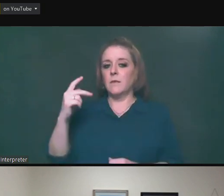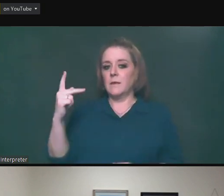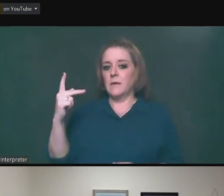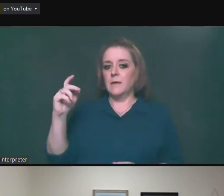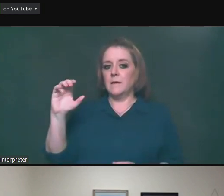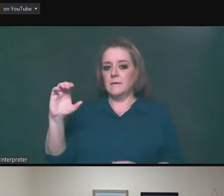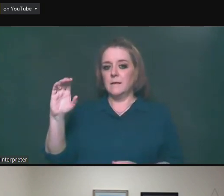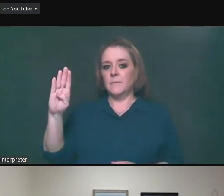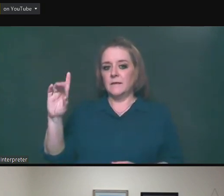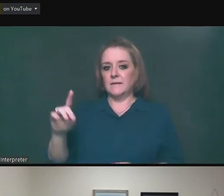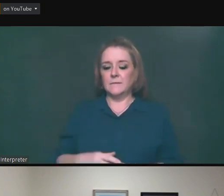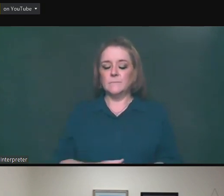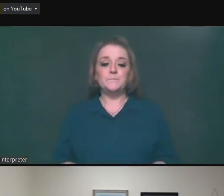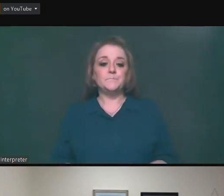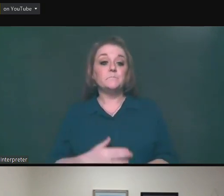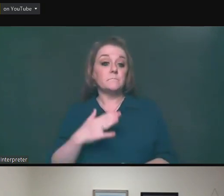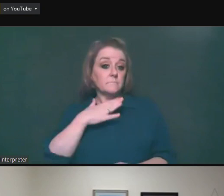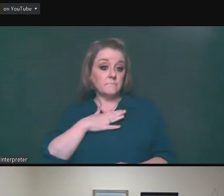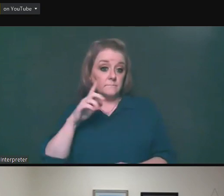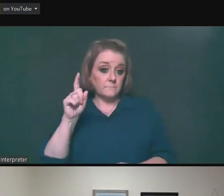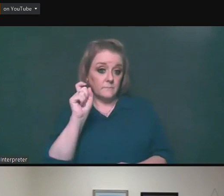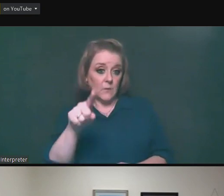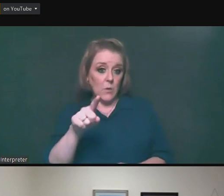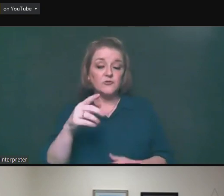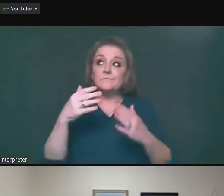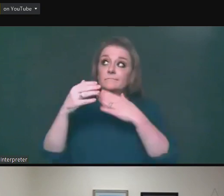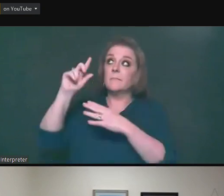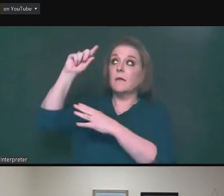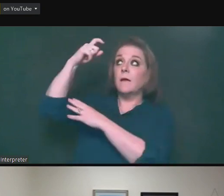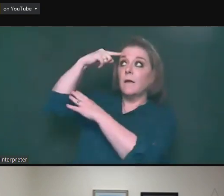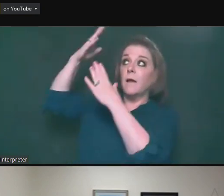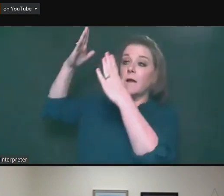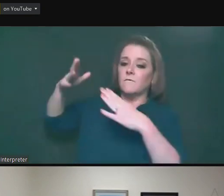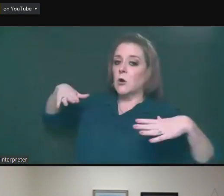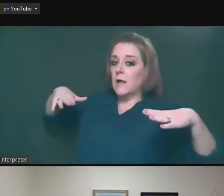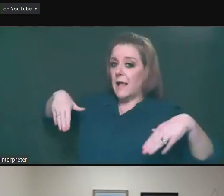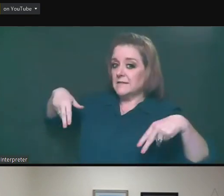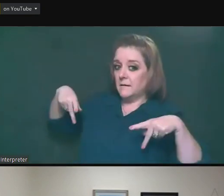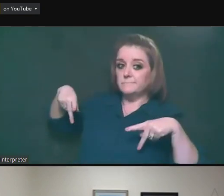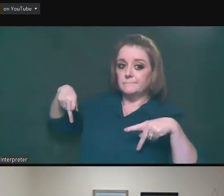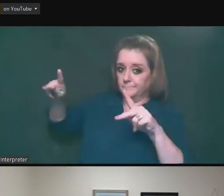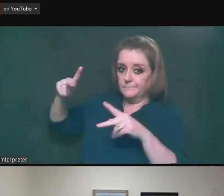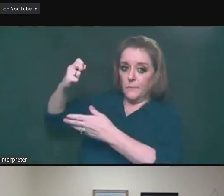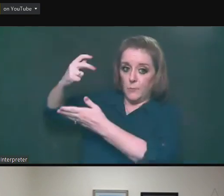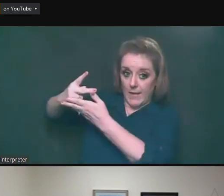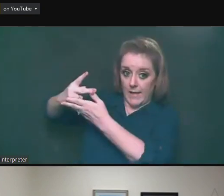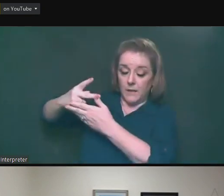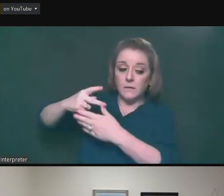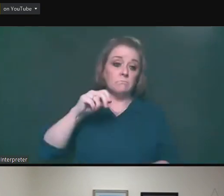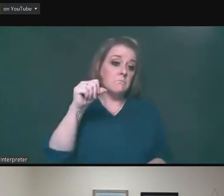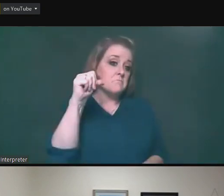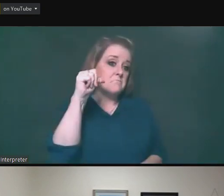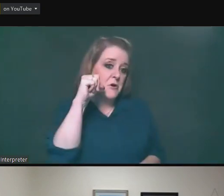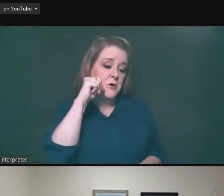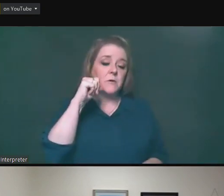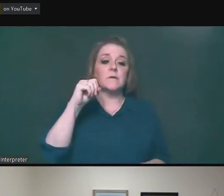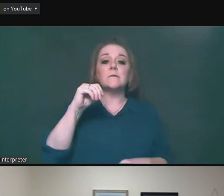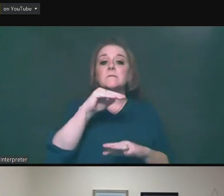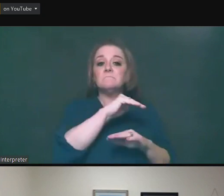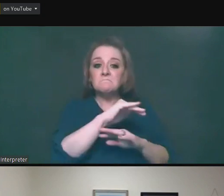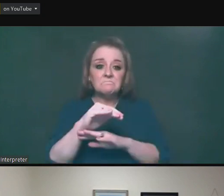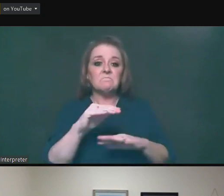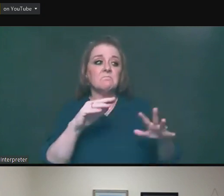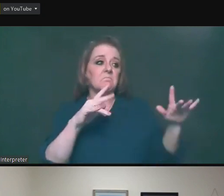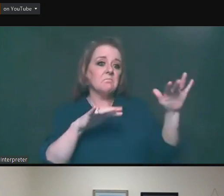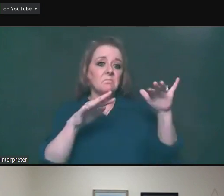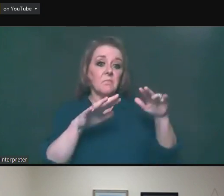My question is, even though the governor has not allowed it yet, the bars and nightclubs are planning to open